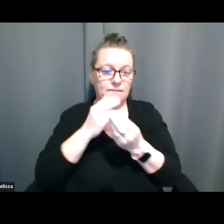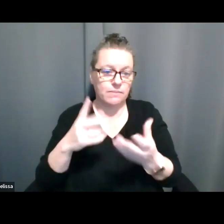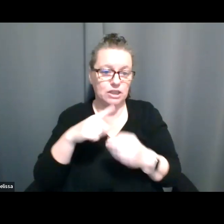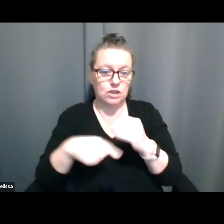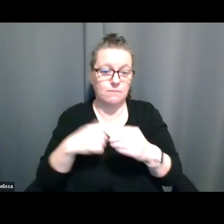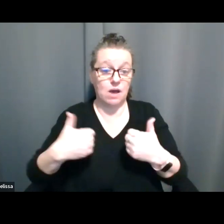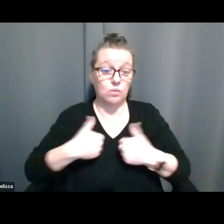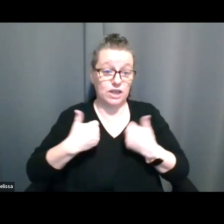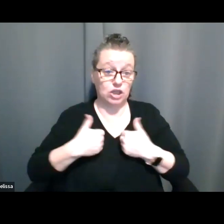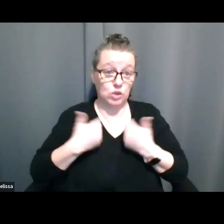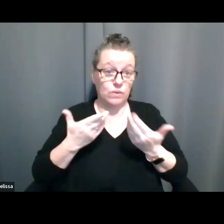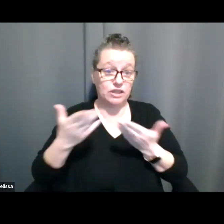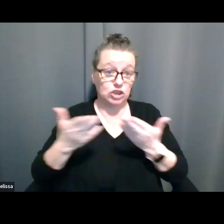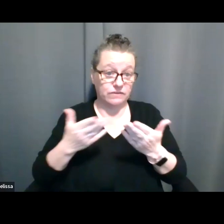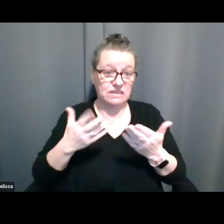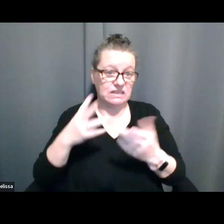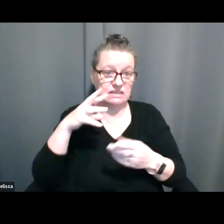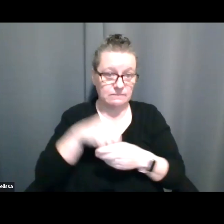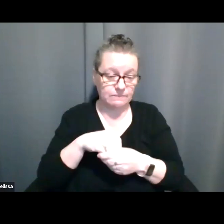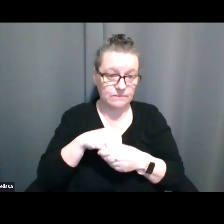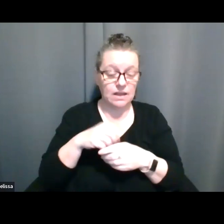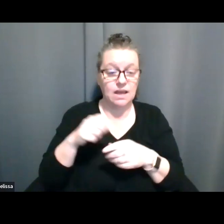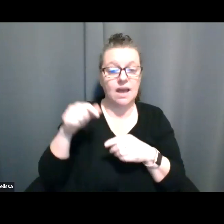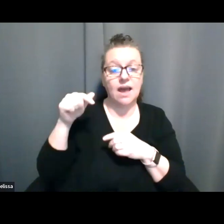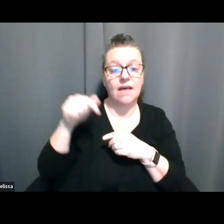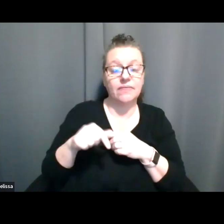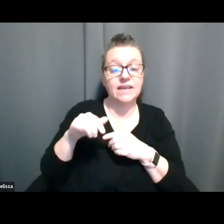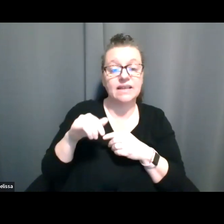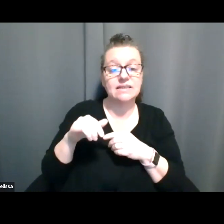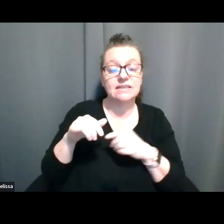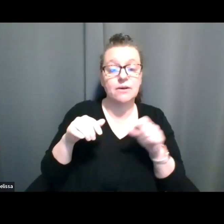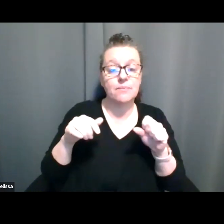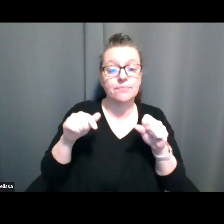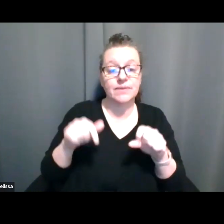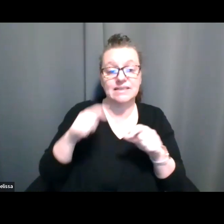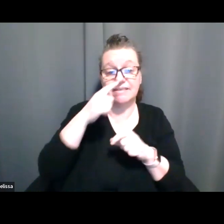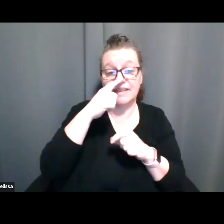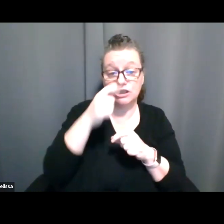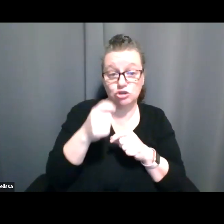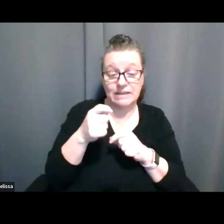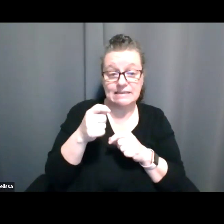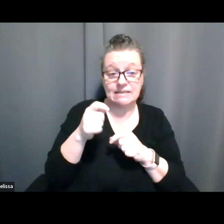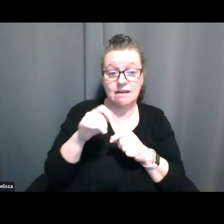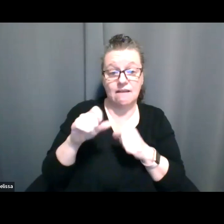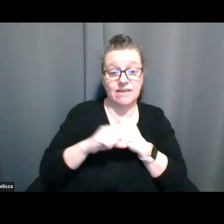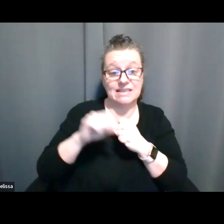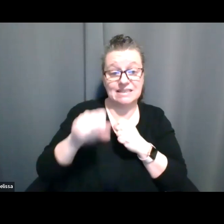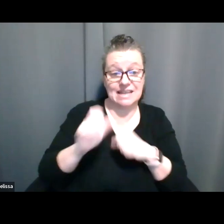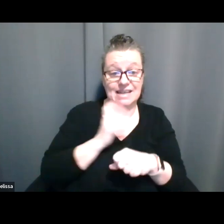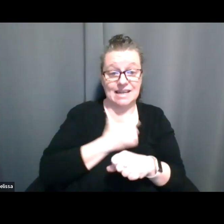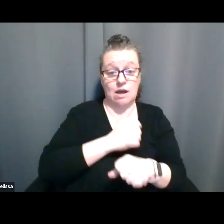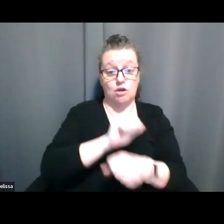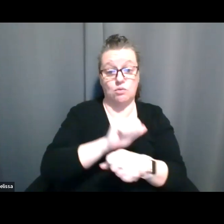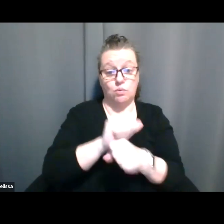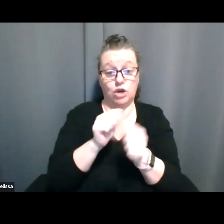youth services consist of. So, and this is in the interest of extending our work